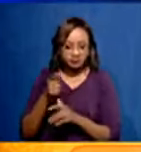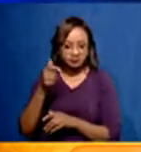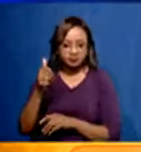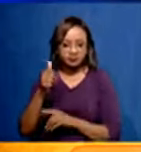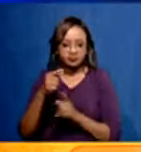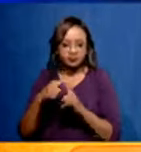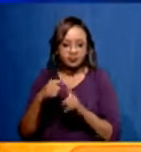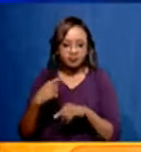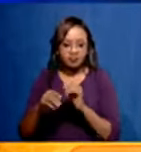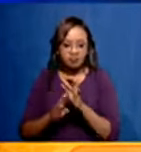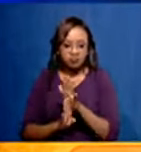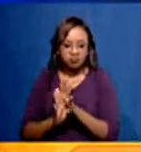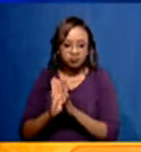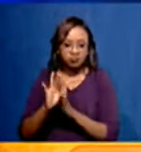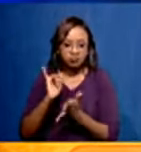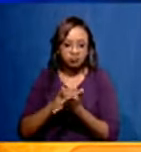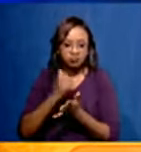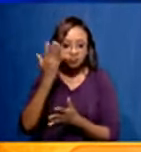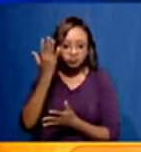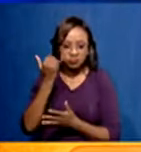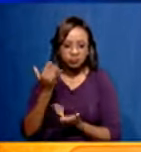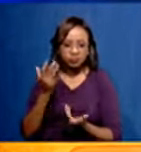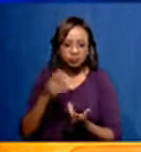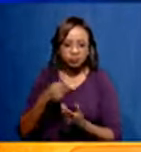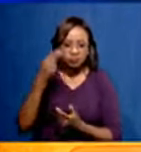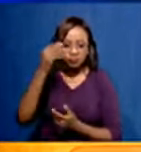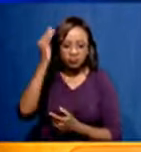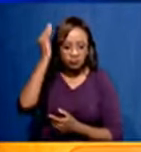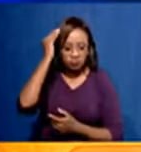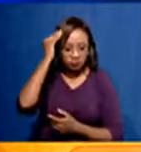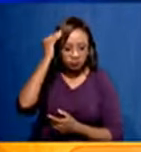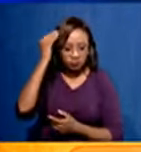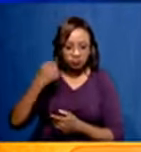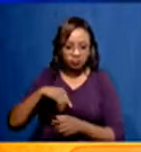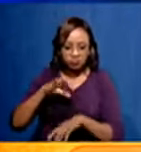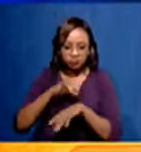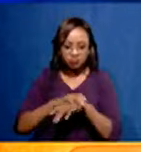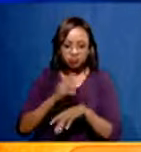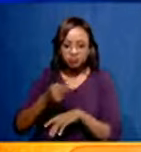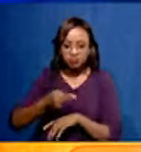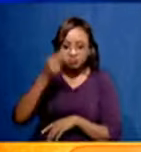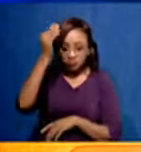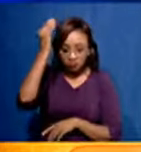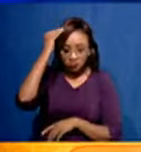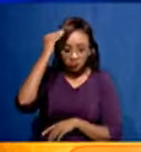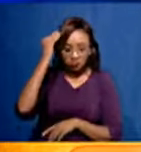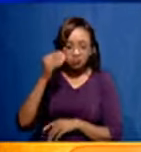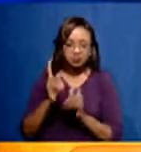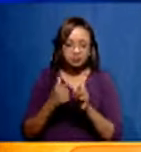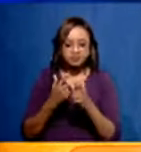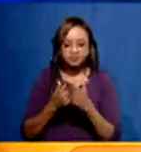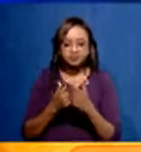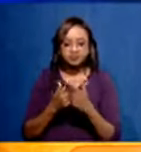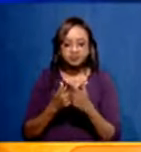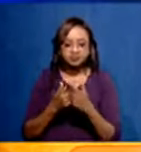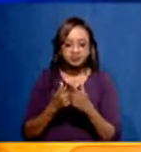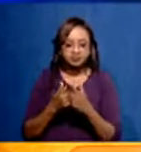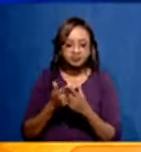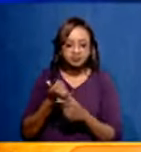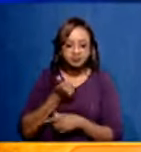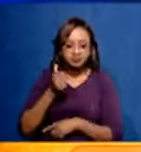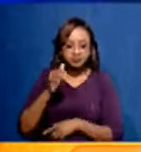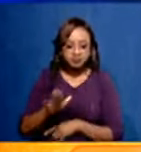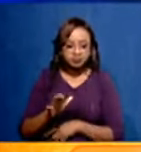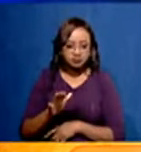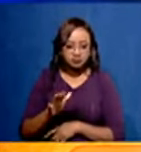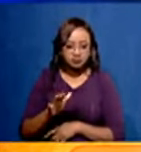where higher education comes in, because it's only through higher education that a daughter of